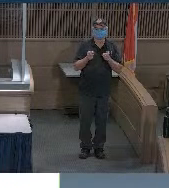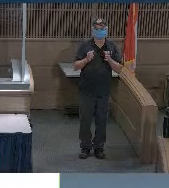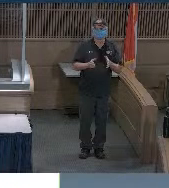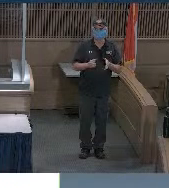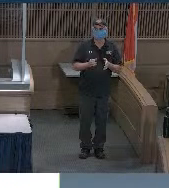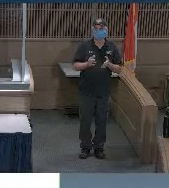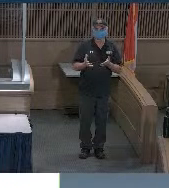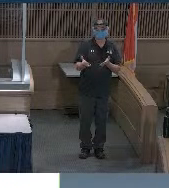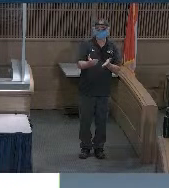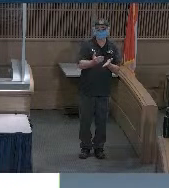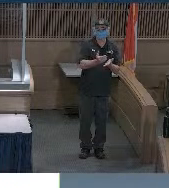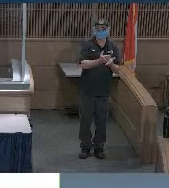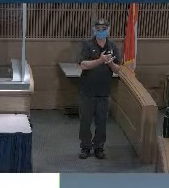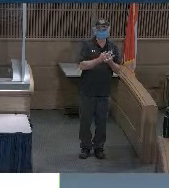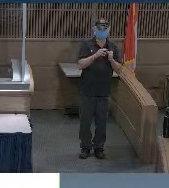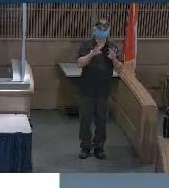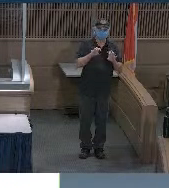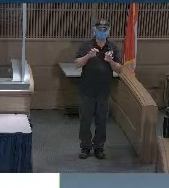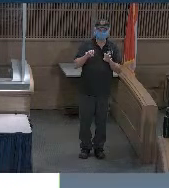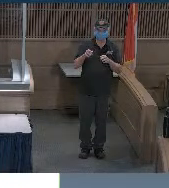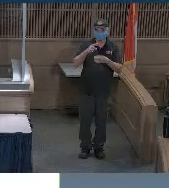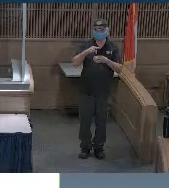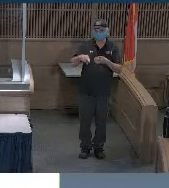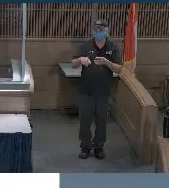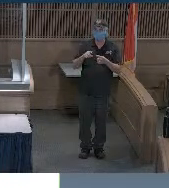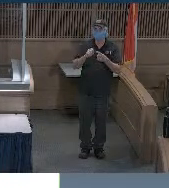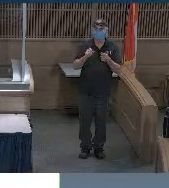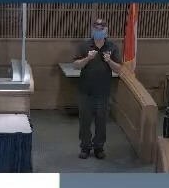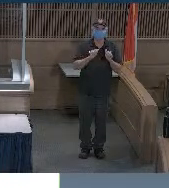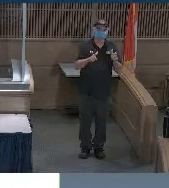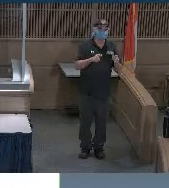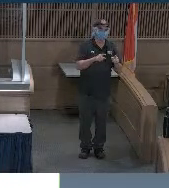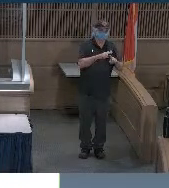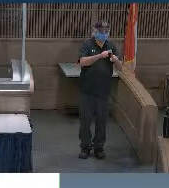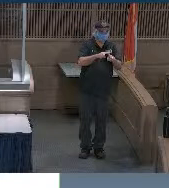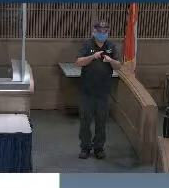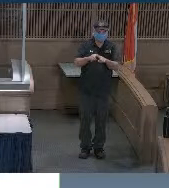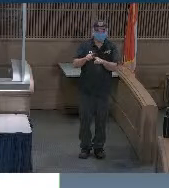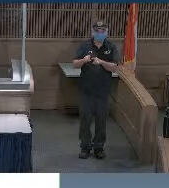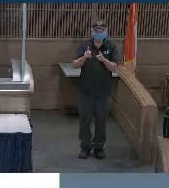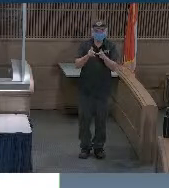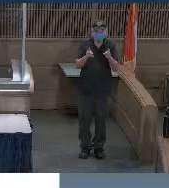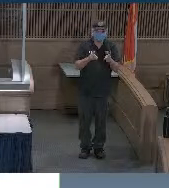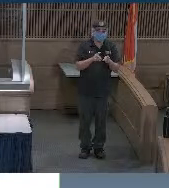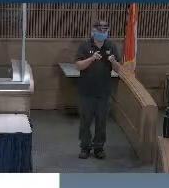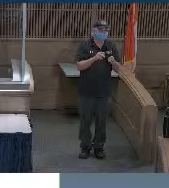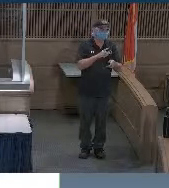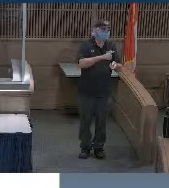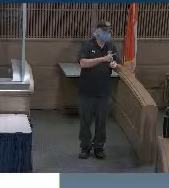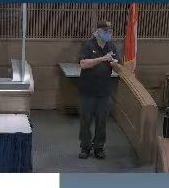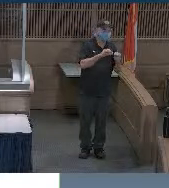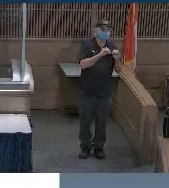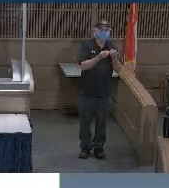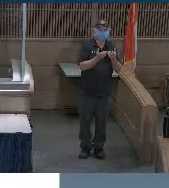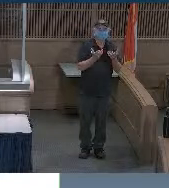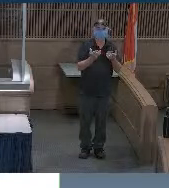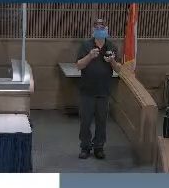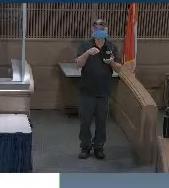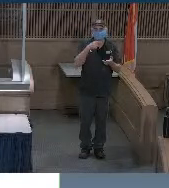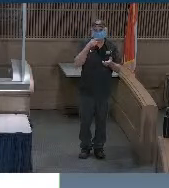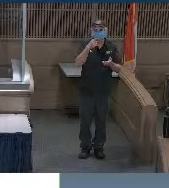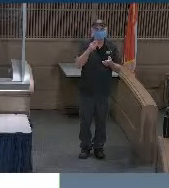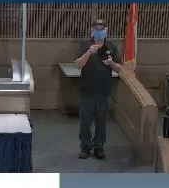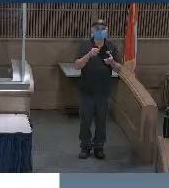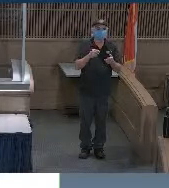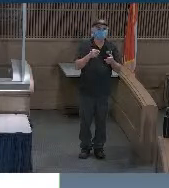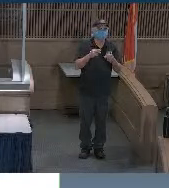collects the testing results from almost all of the sites in town. That's Community Health, Department